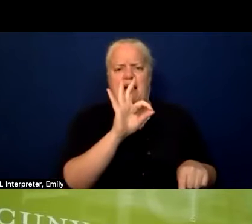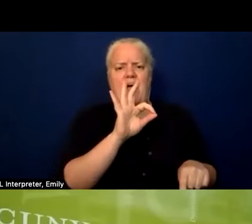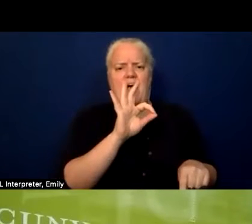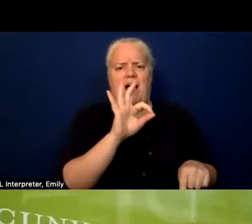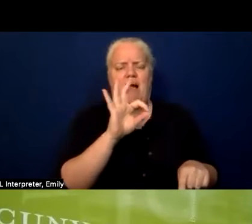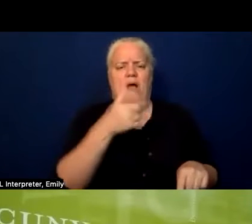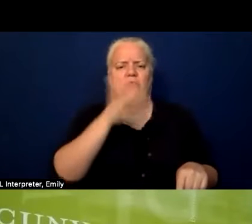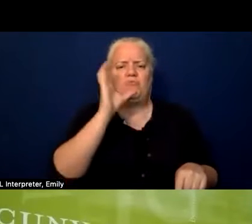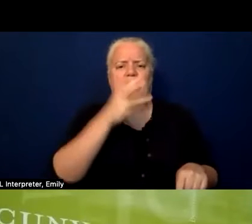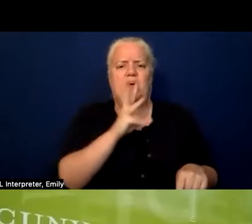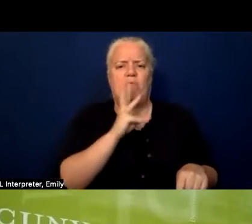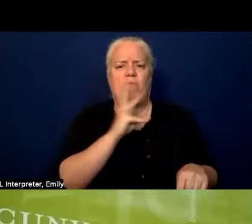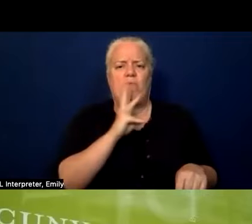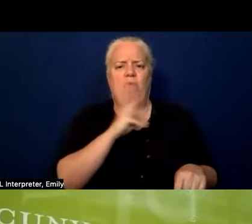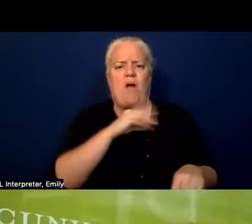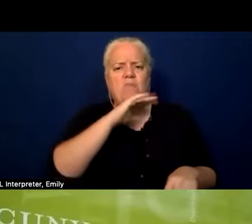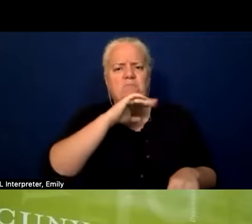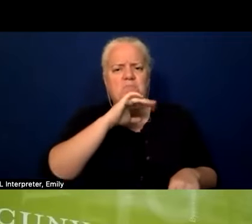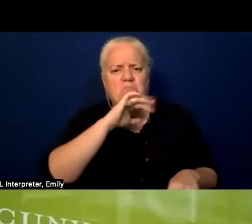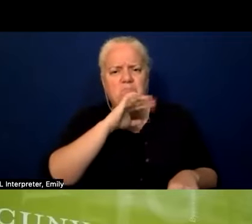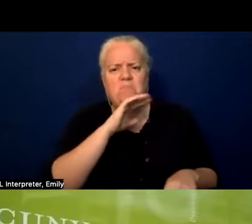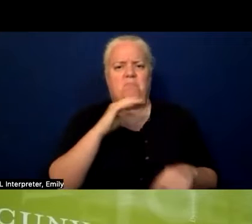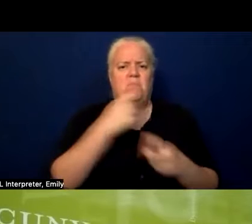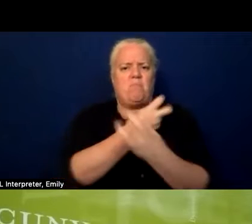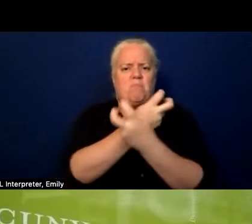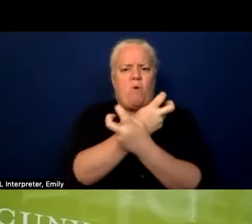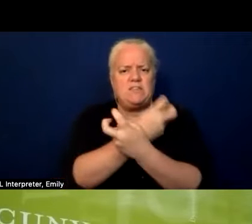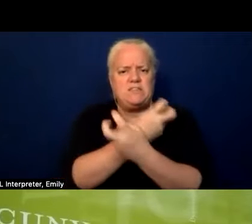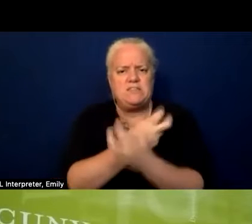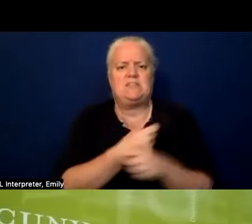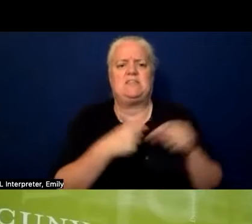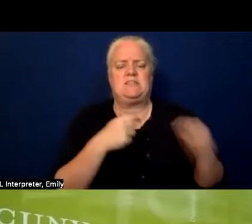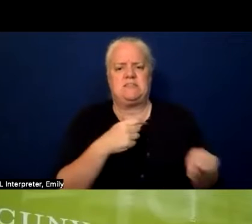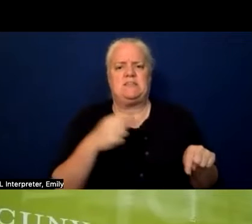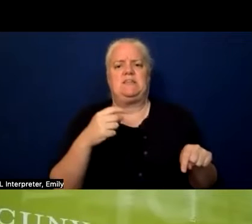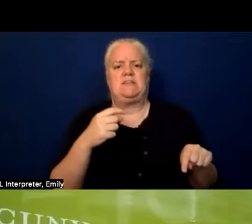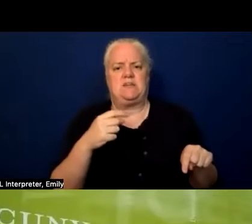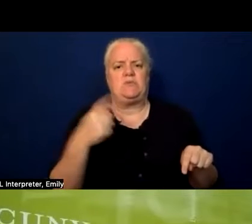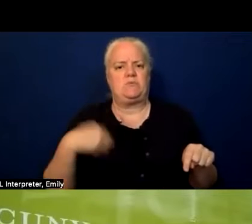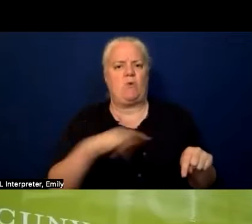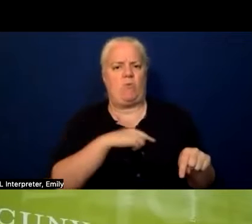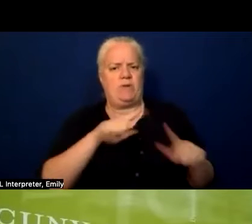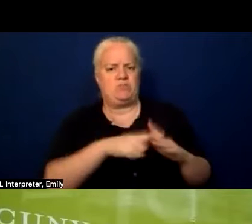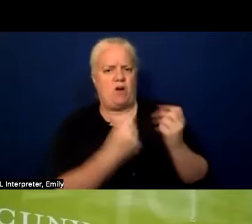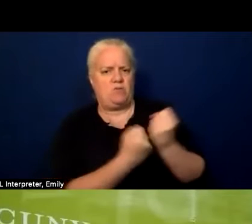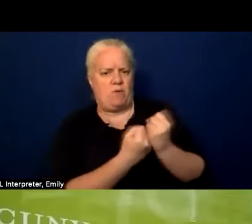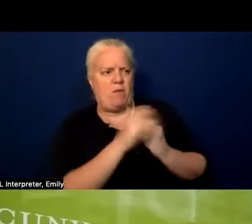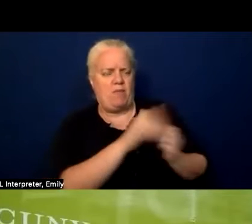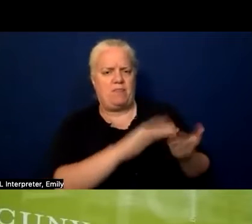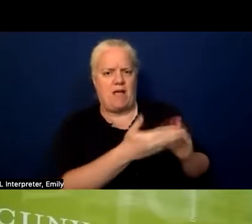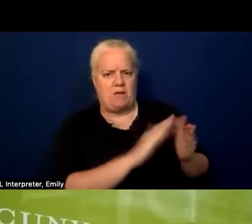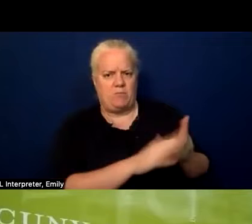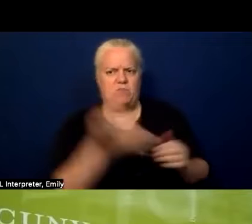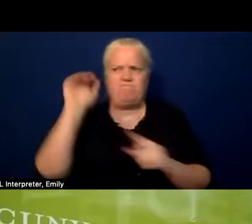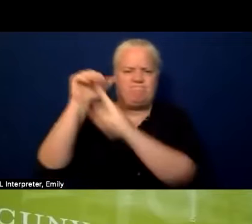with toxic PFOA. EA started helping that community advocate for the state to respond to the cleanup